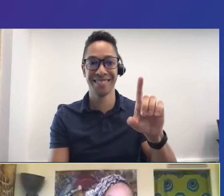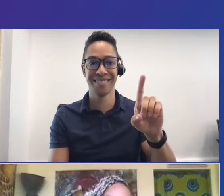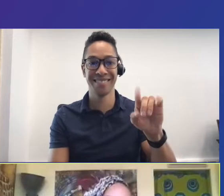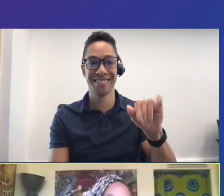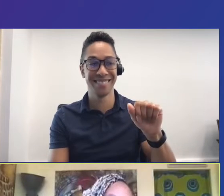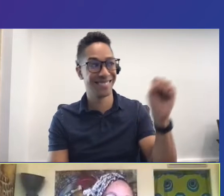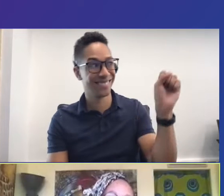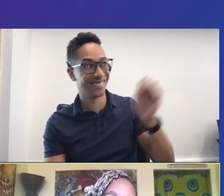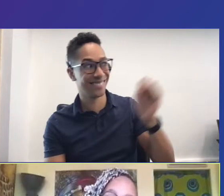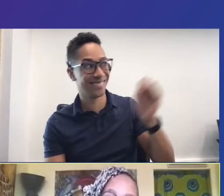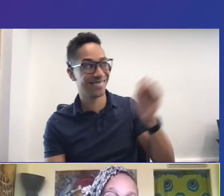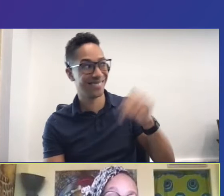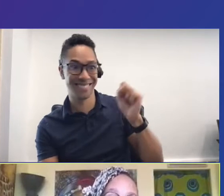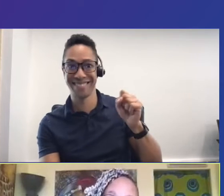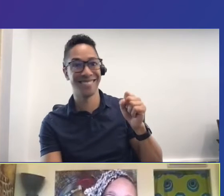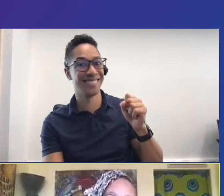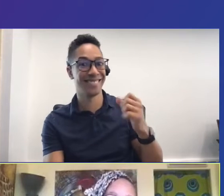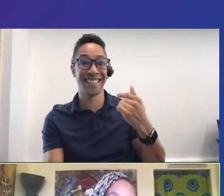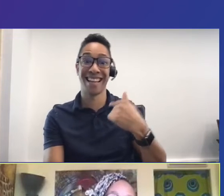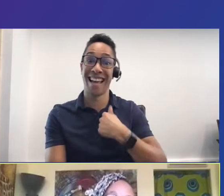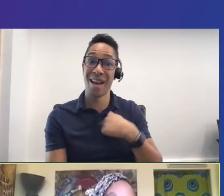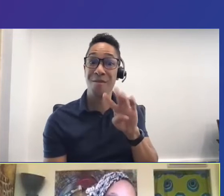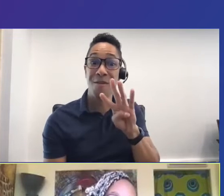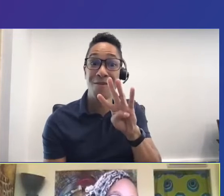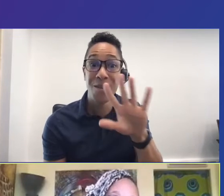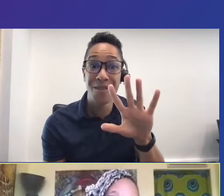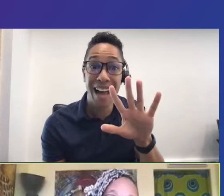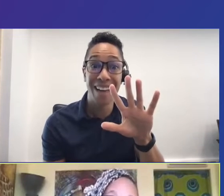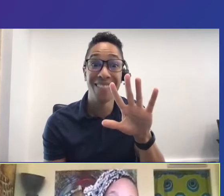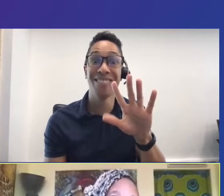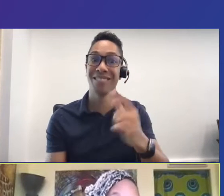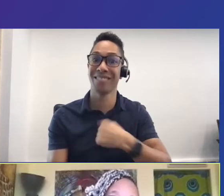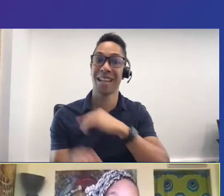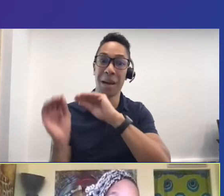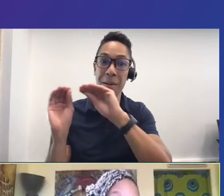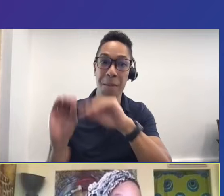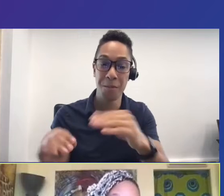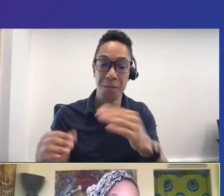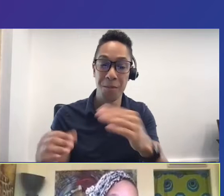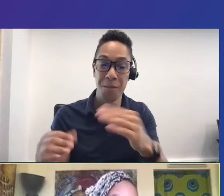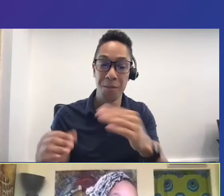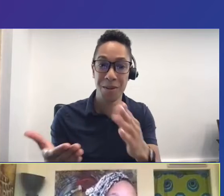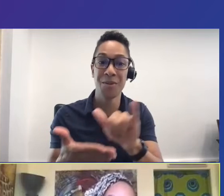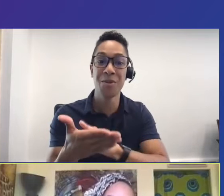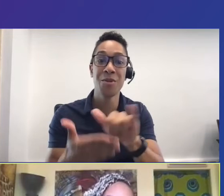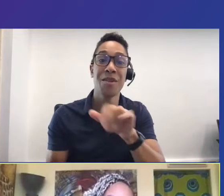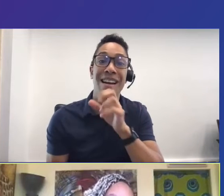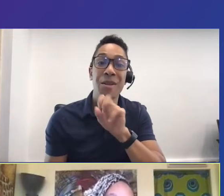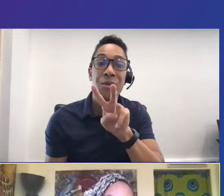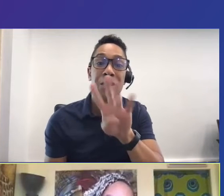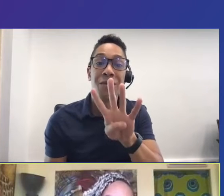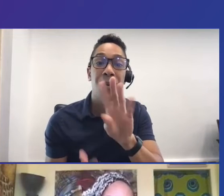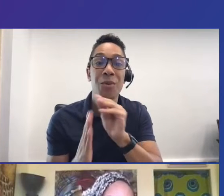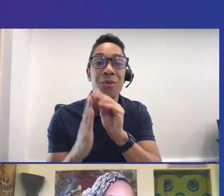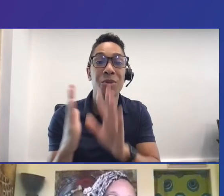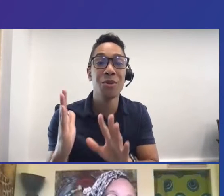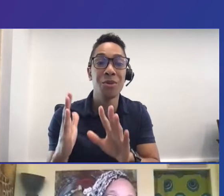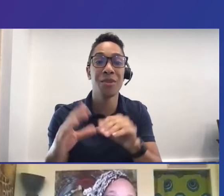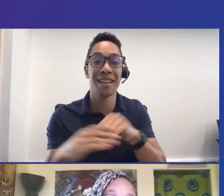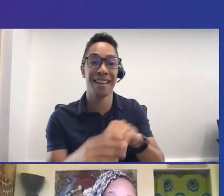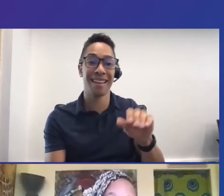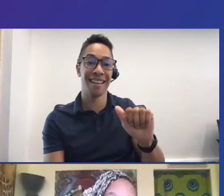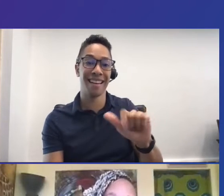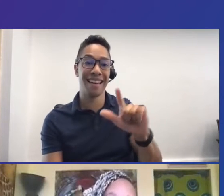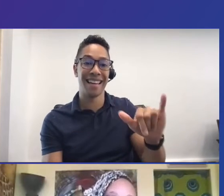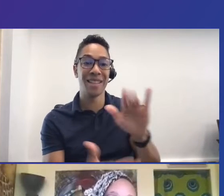Yeah. I'm 45 years old. I came to New York when I was 24 years old as a student at the ALE school. And I thought I was